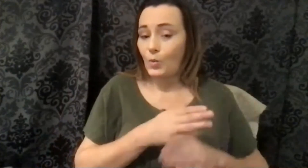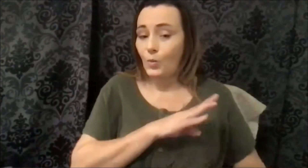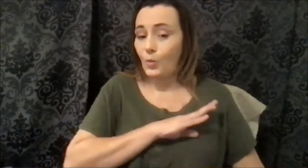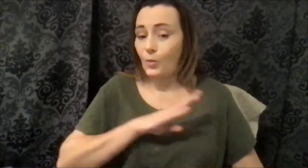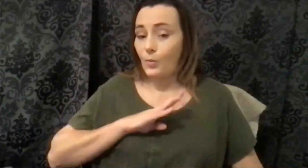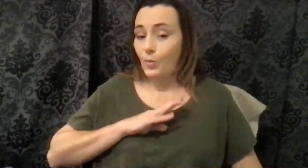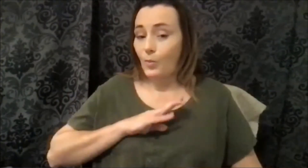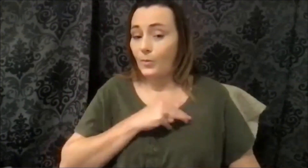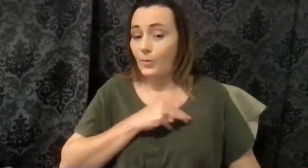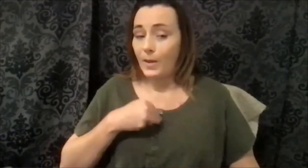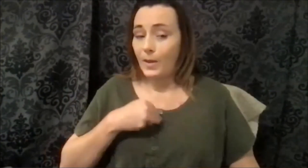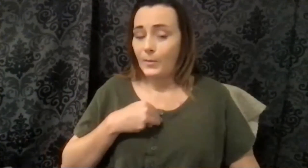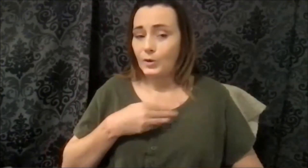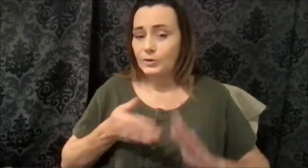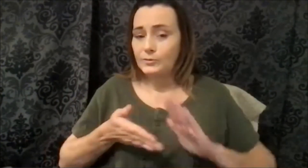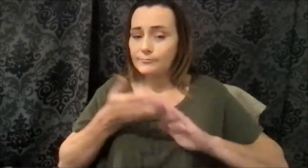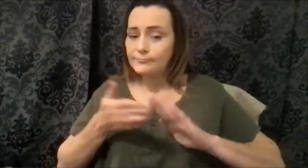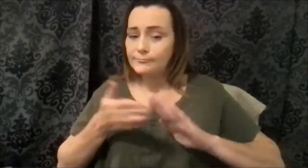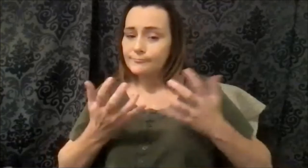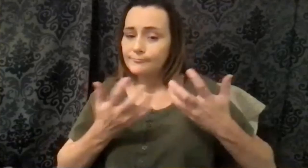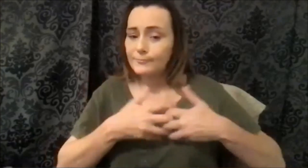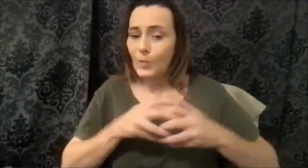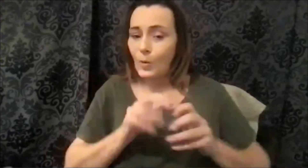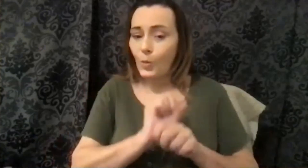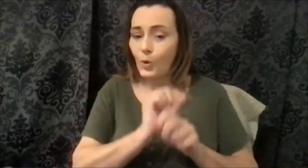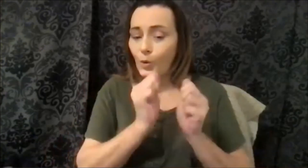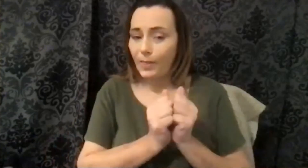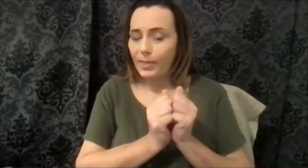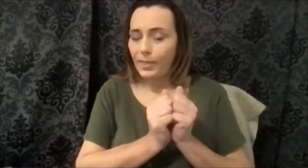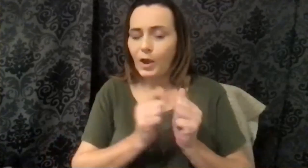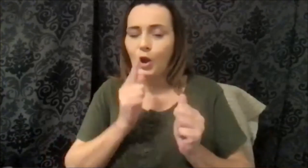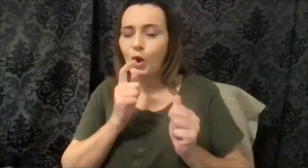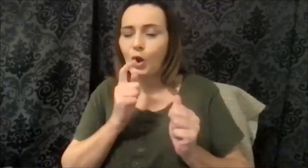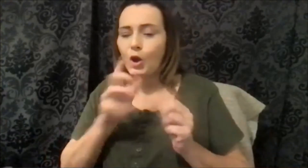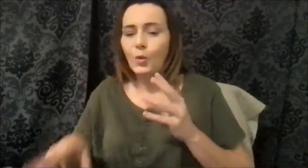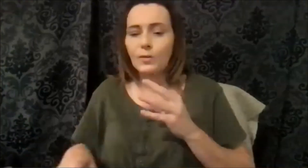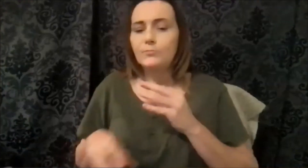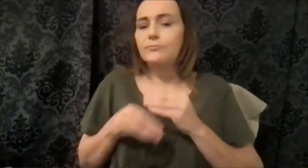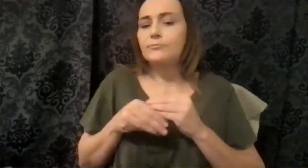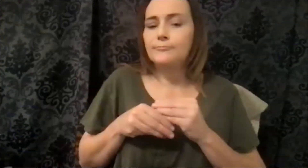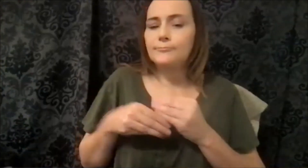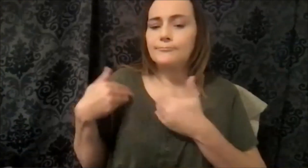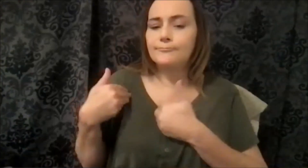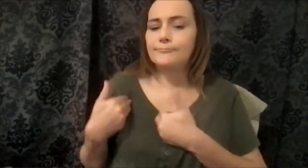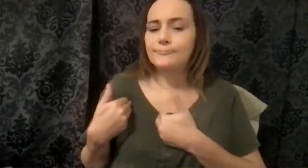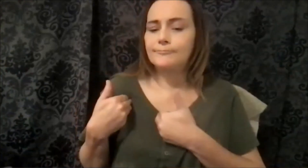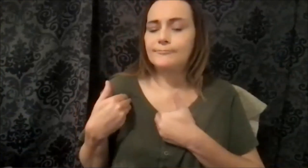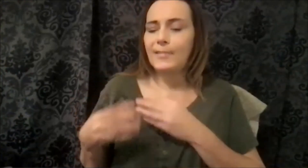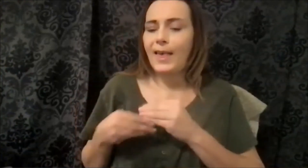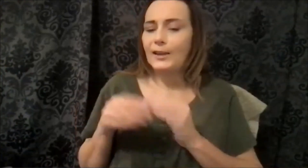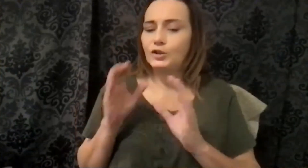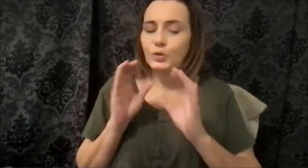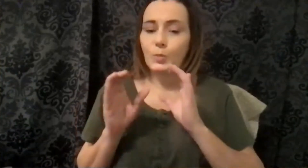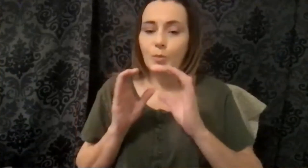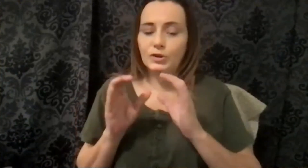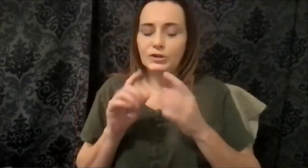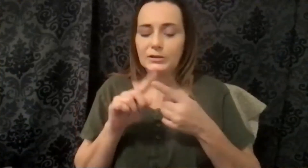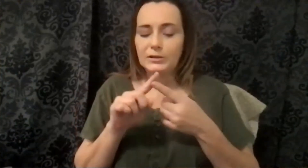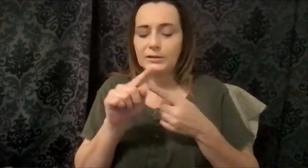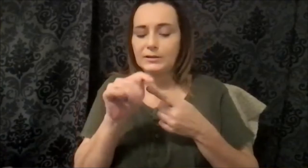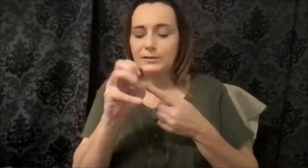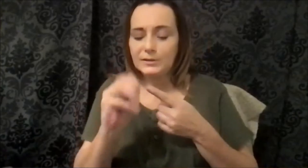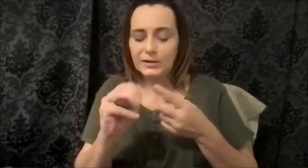as liaisons work with? Who would pick up the extra communication that Tim and Jack